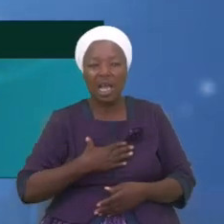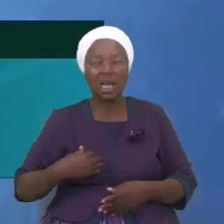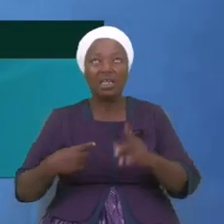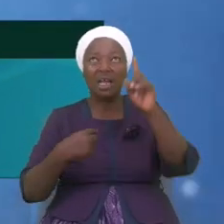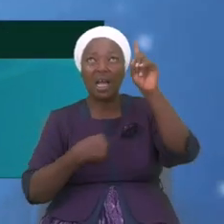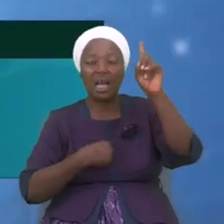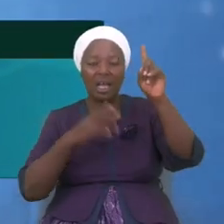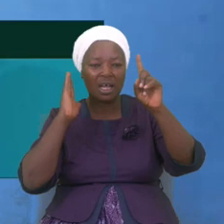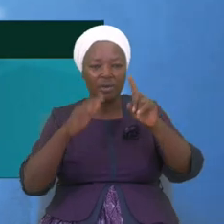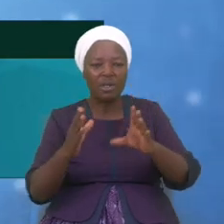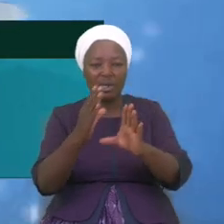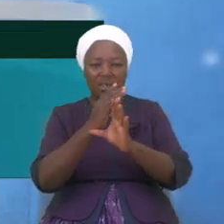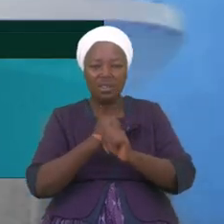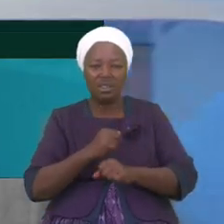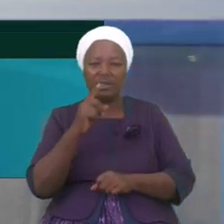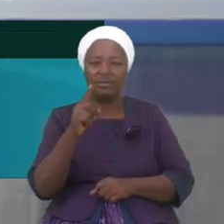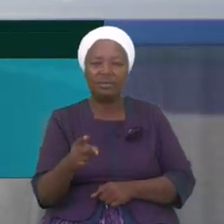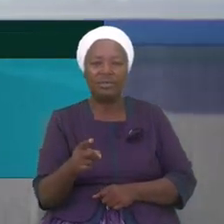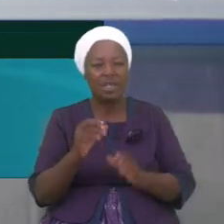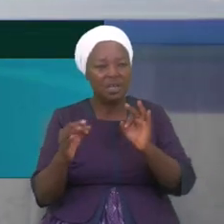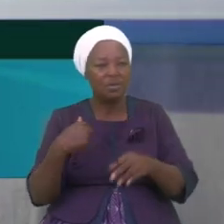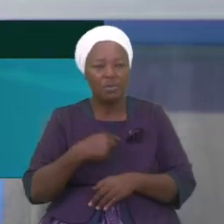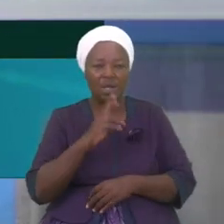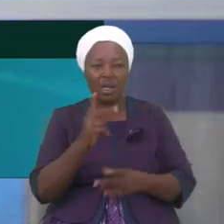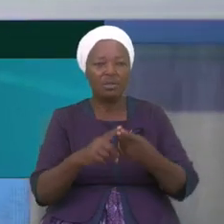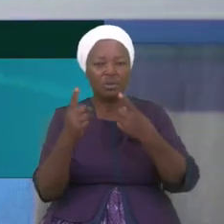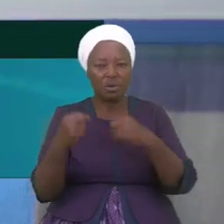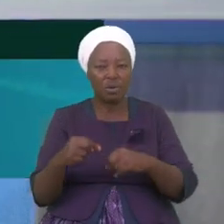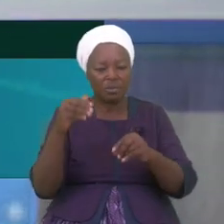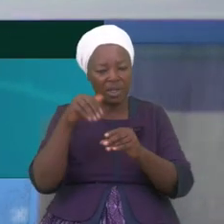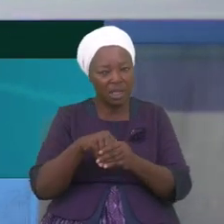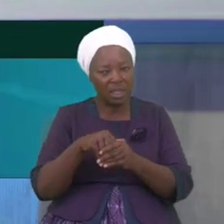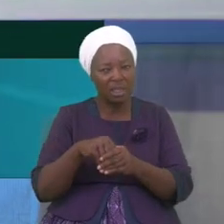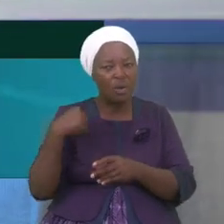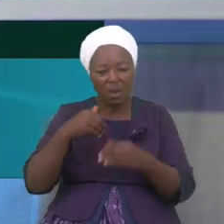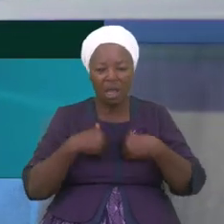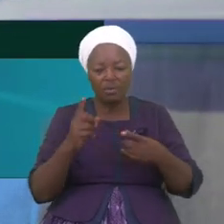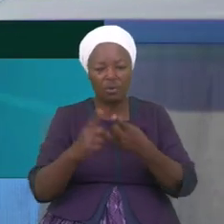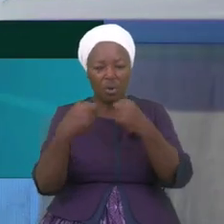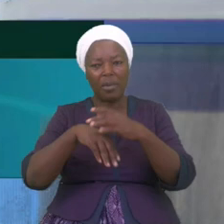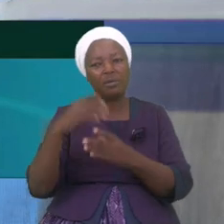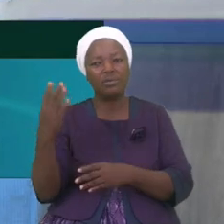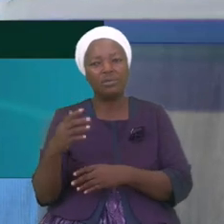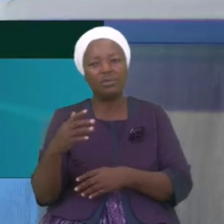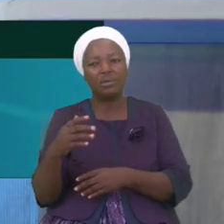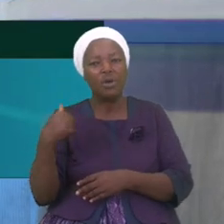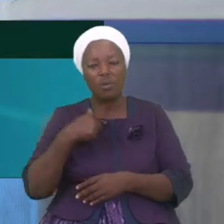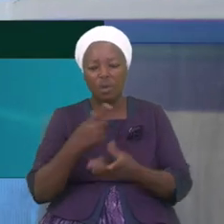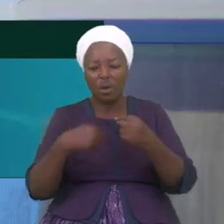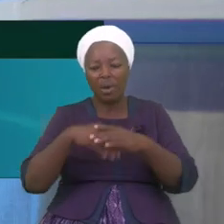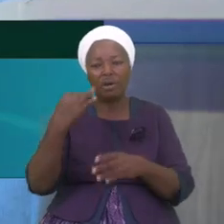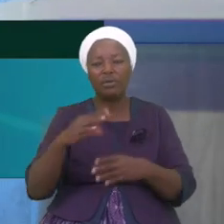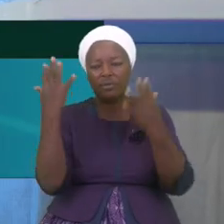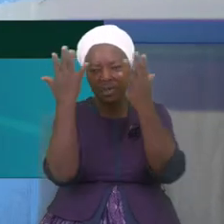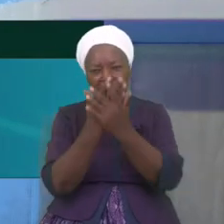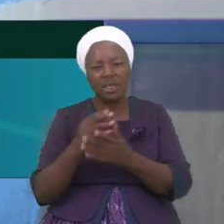will receive you. If we're to come in, we have to come out. We come out of darkness, we